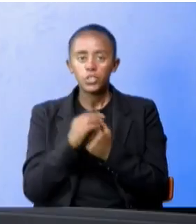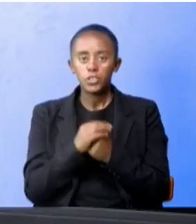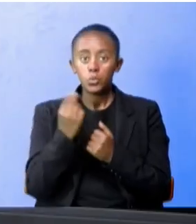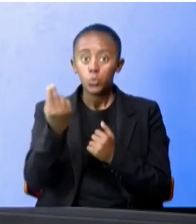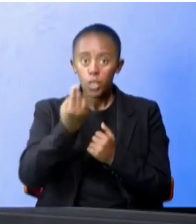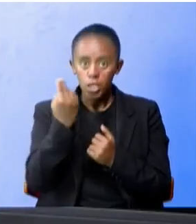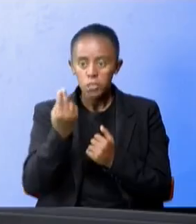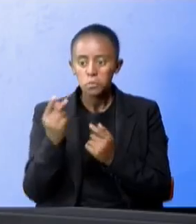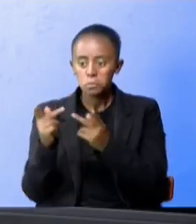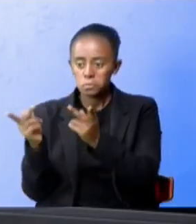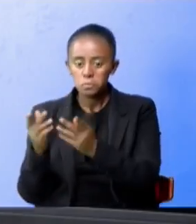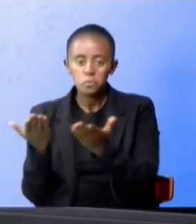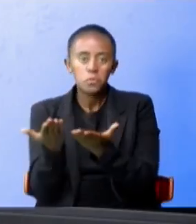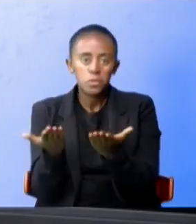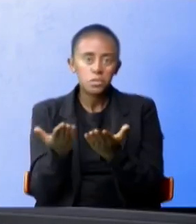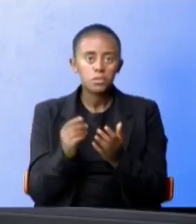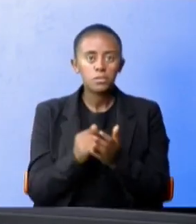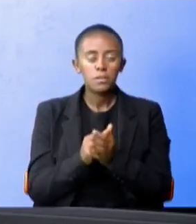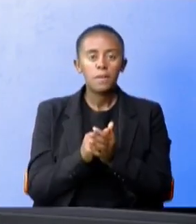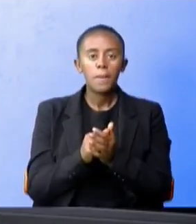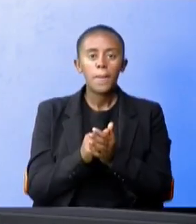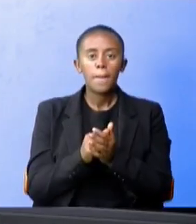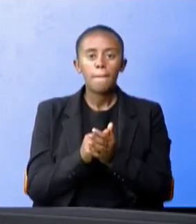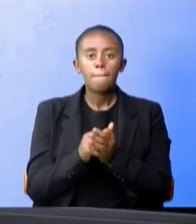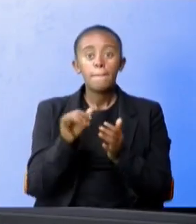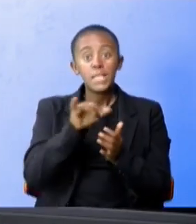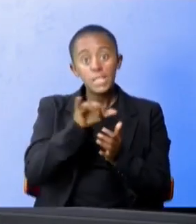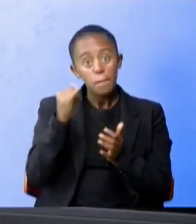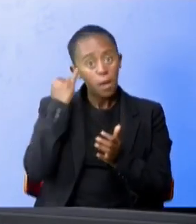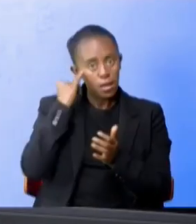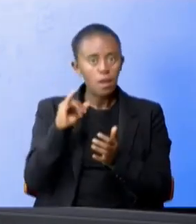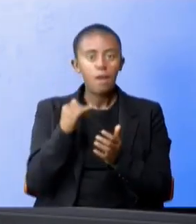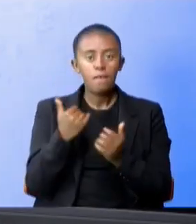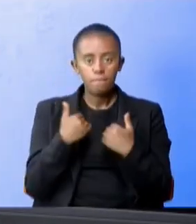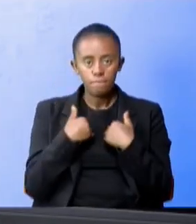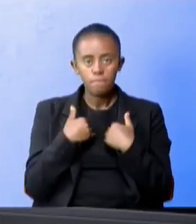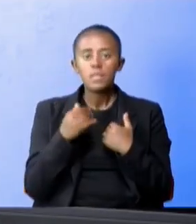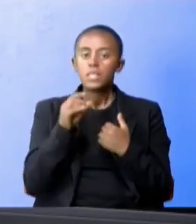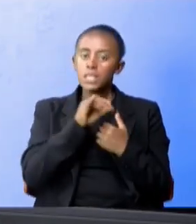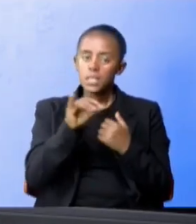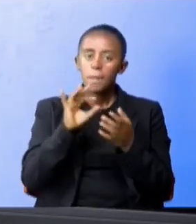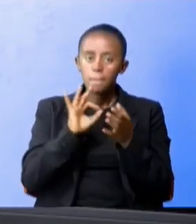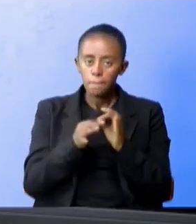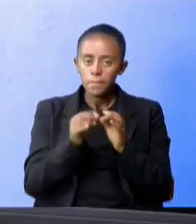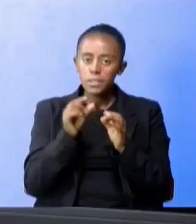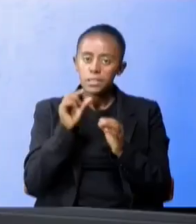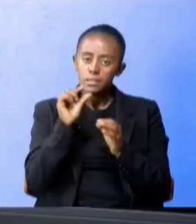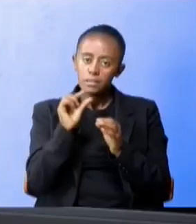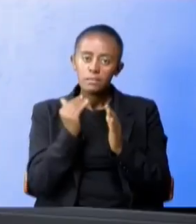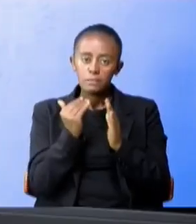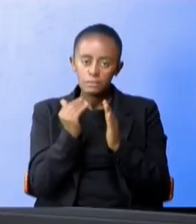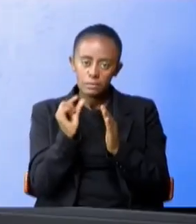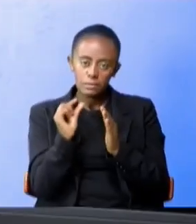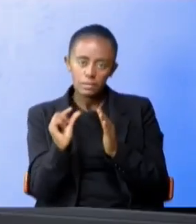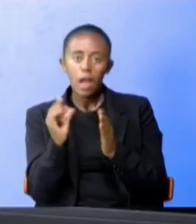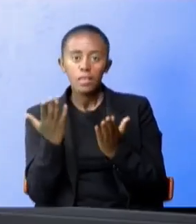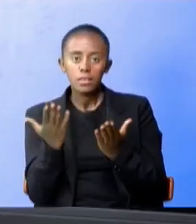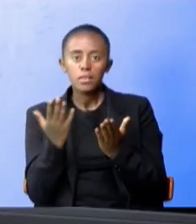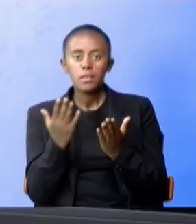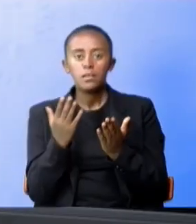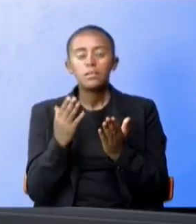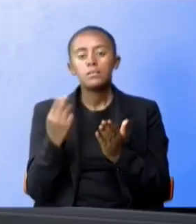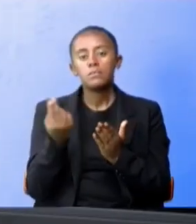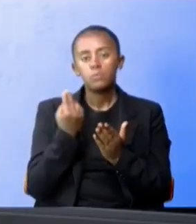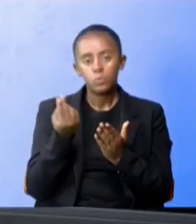Okay, usage. So if we have the same ideas, the same meanings, but slight things in their